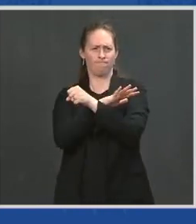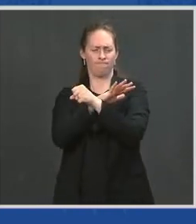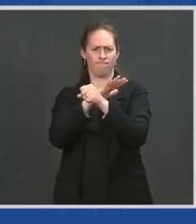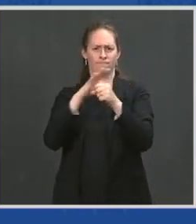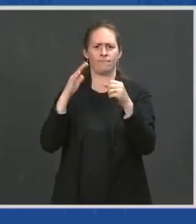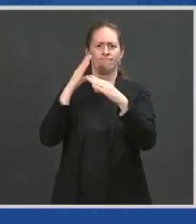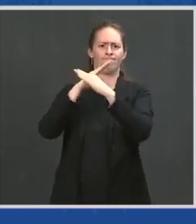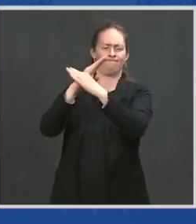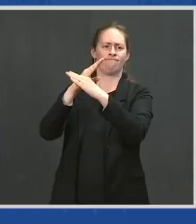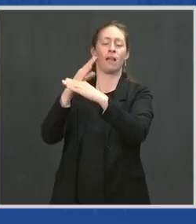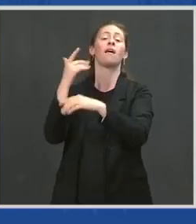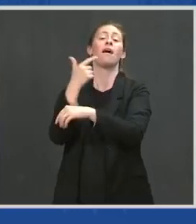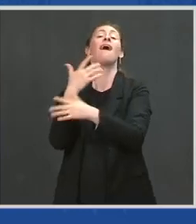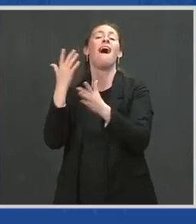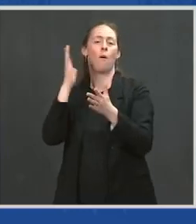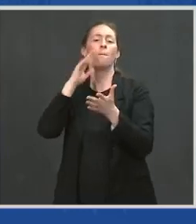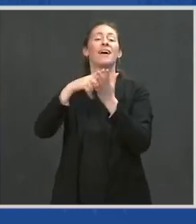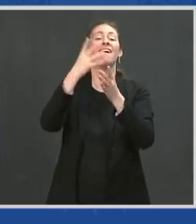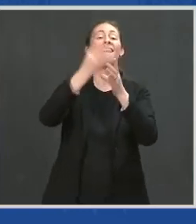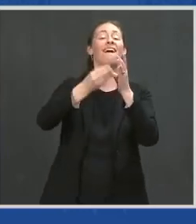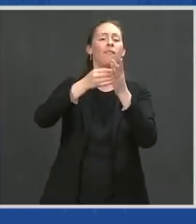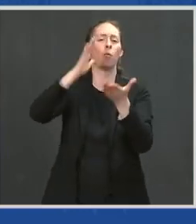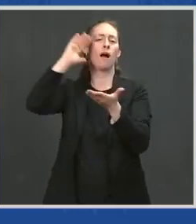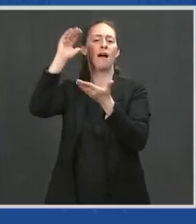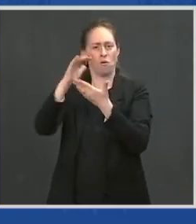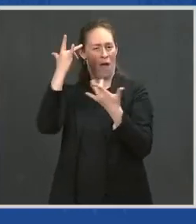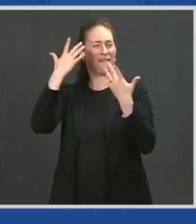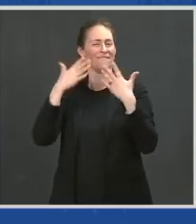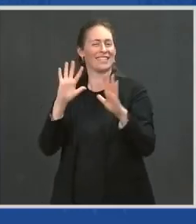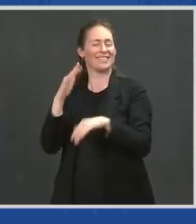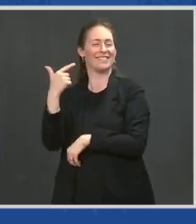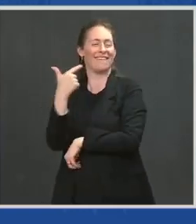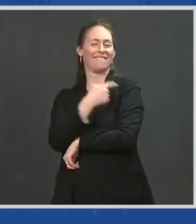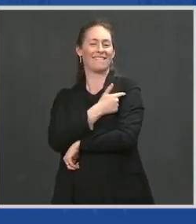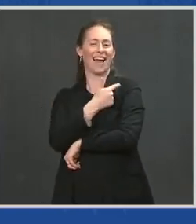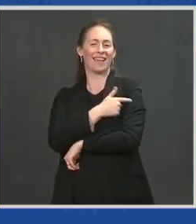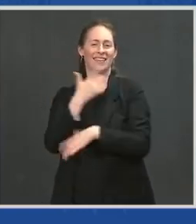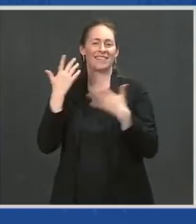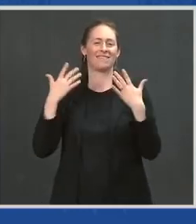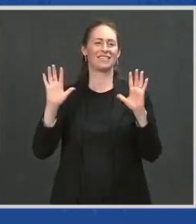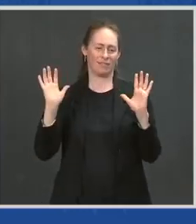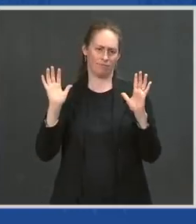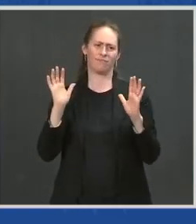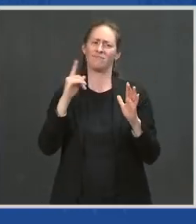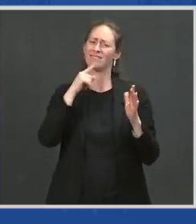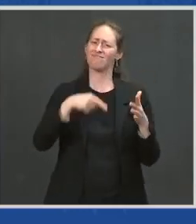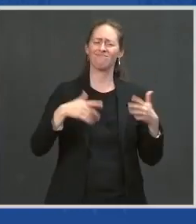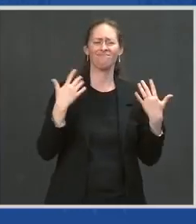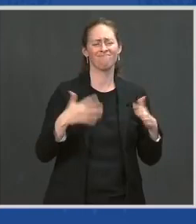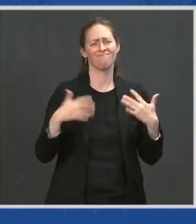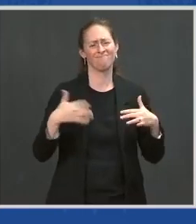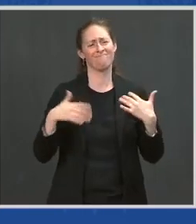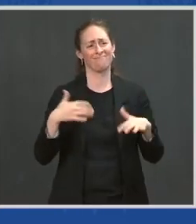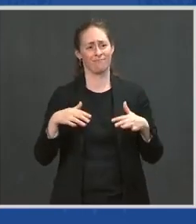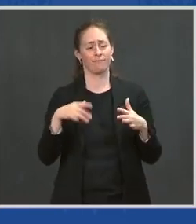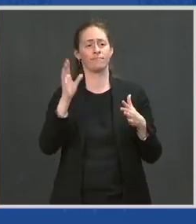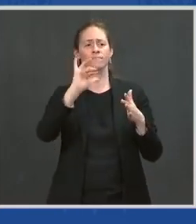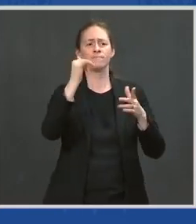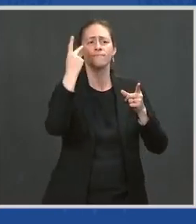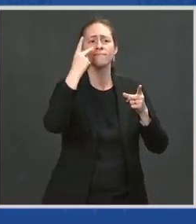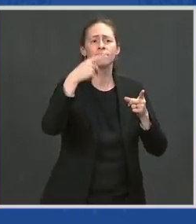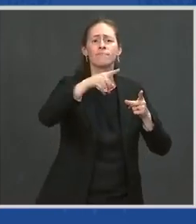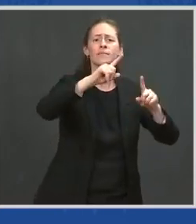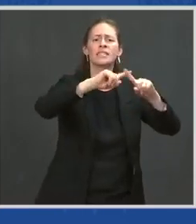to decrease. You know, we made great progress with another target group as well.